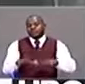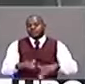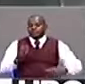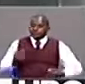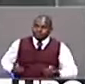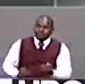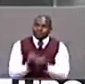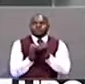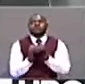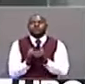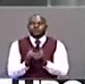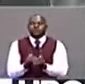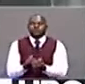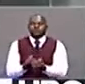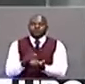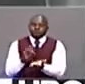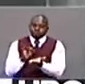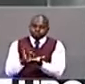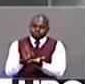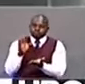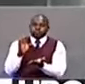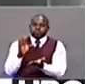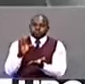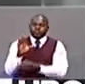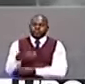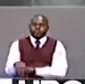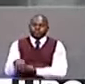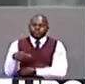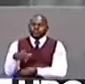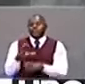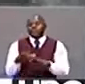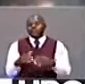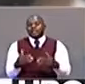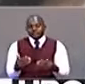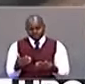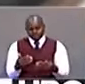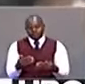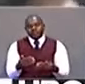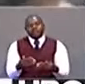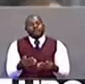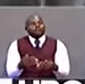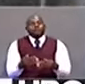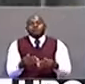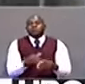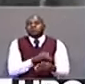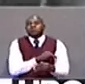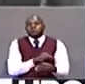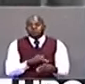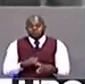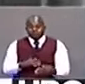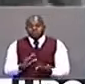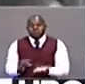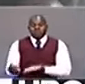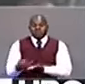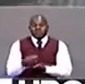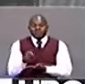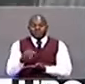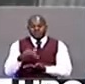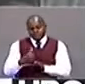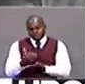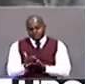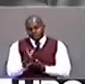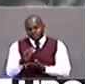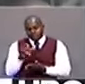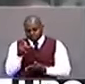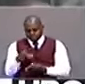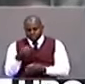supports us to get rid of these mafias from the mines. Otherwise, we are going to discourage investments in this sector, because once